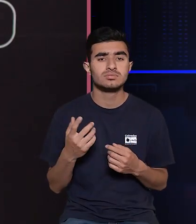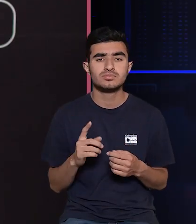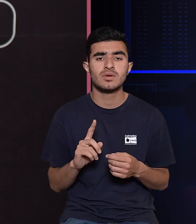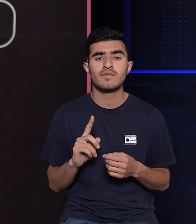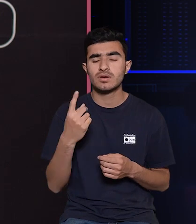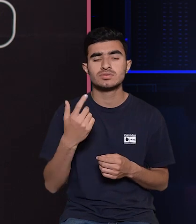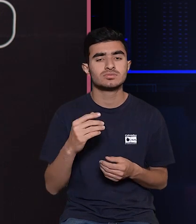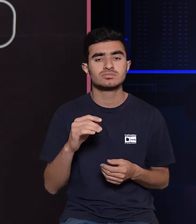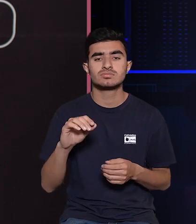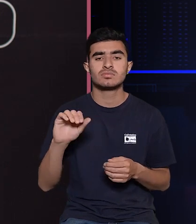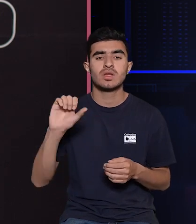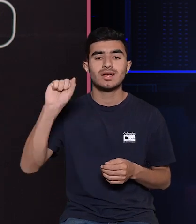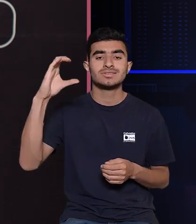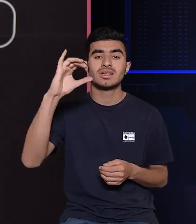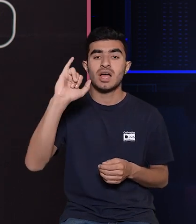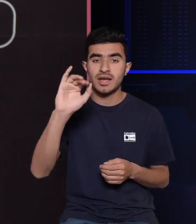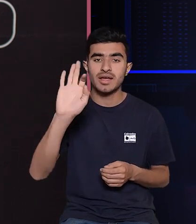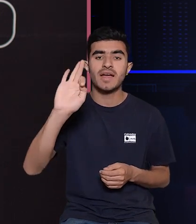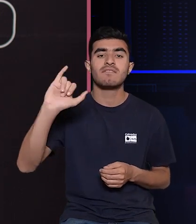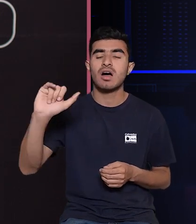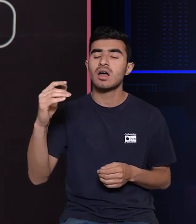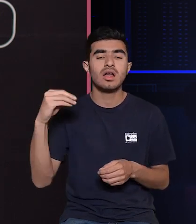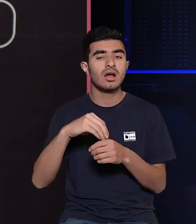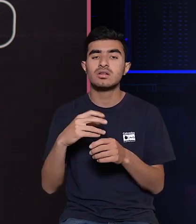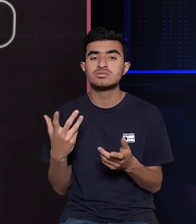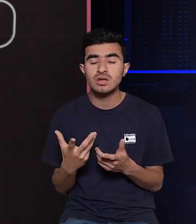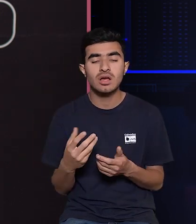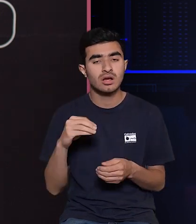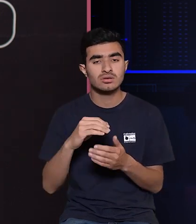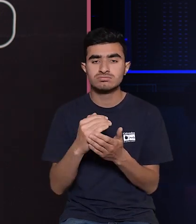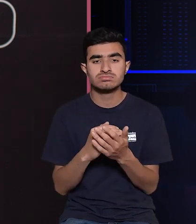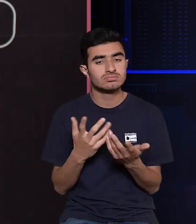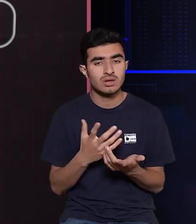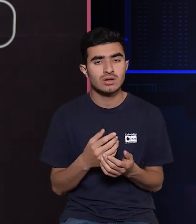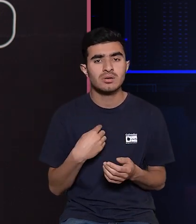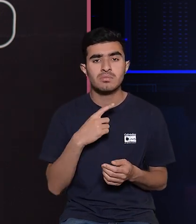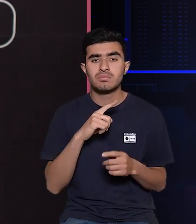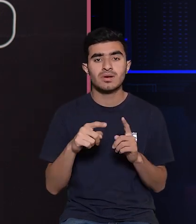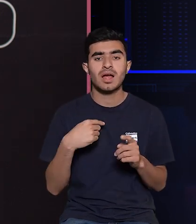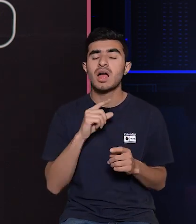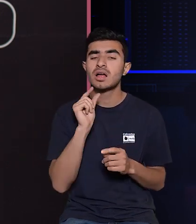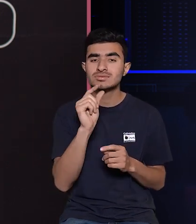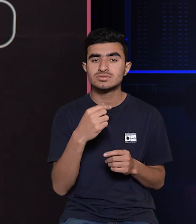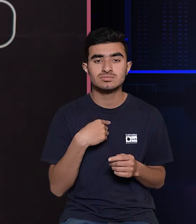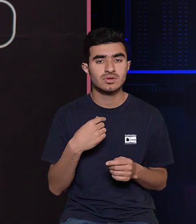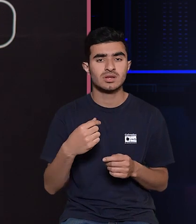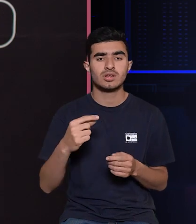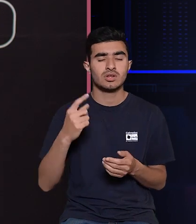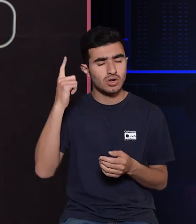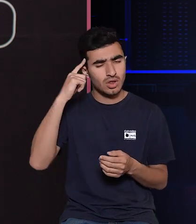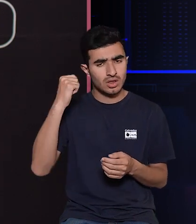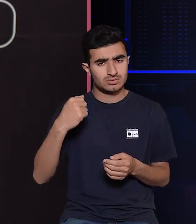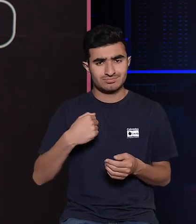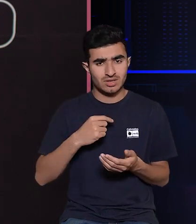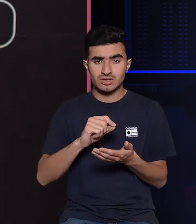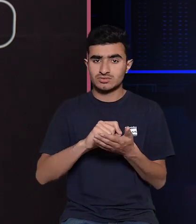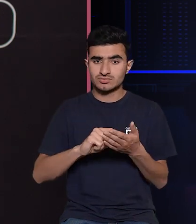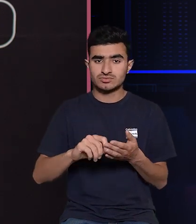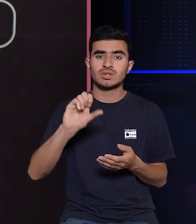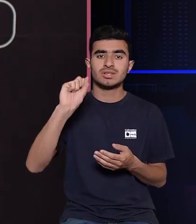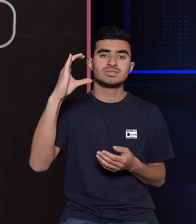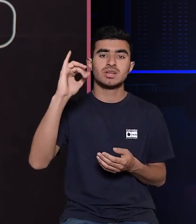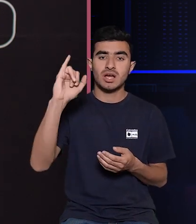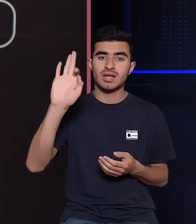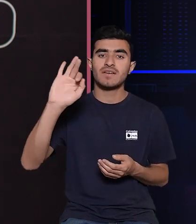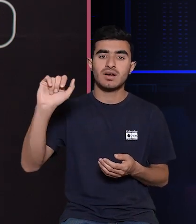about science fiction or science fiction kya hoti hai, science fiction in regional context. While I don't necessarily consider myself a science